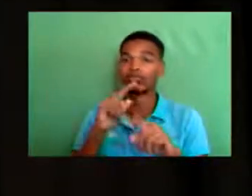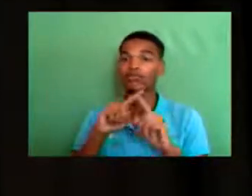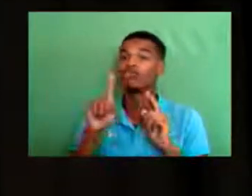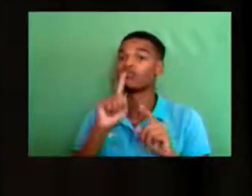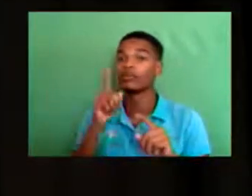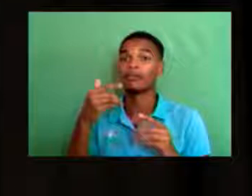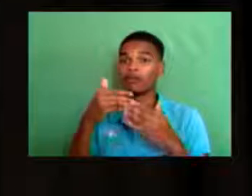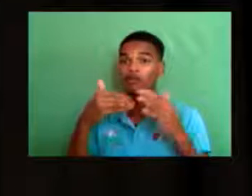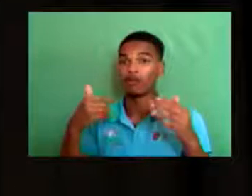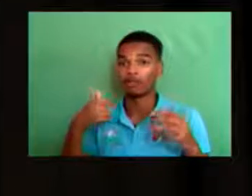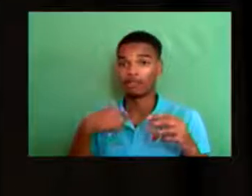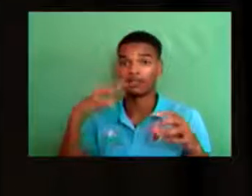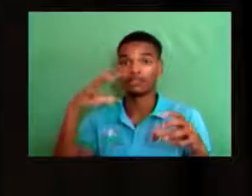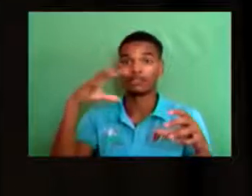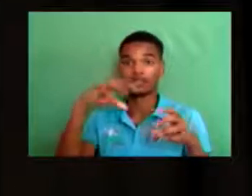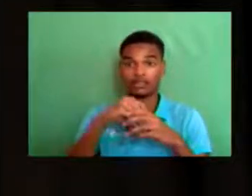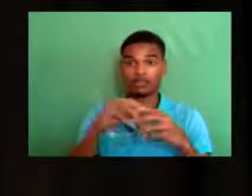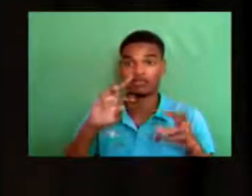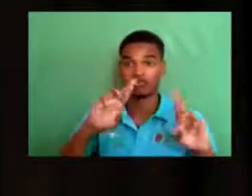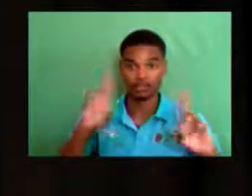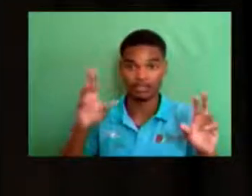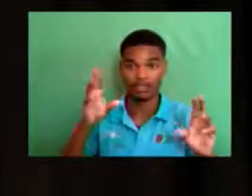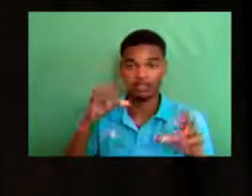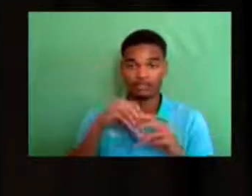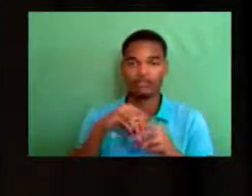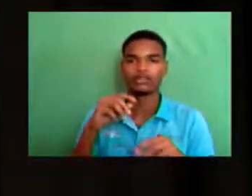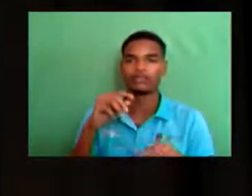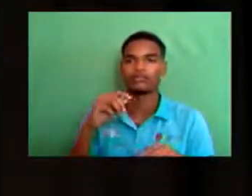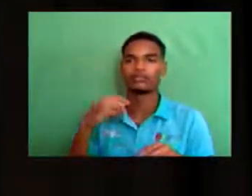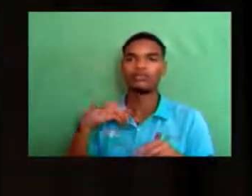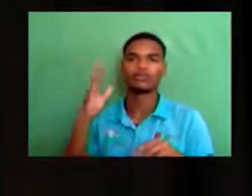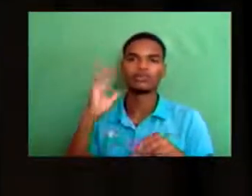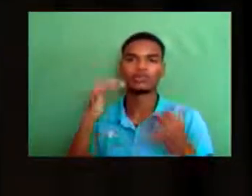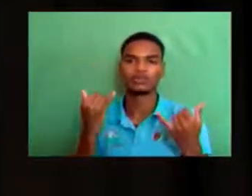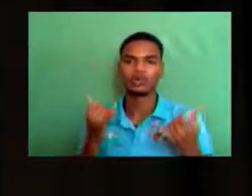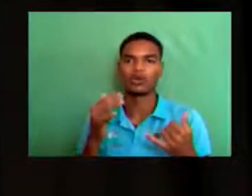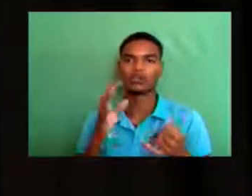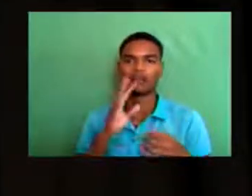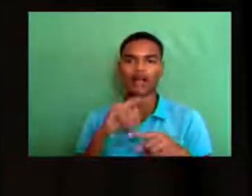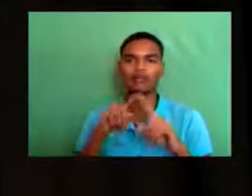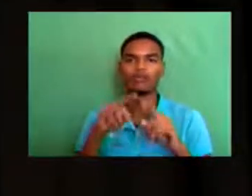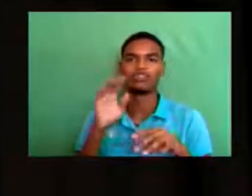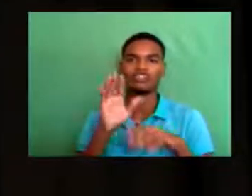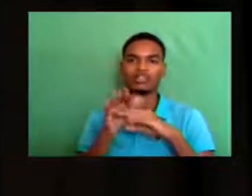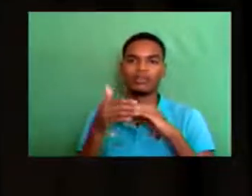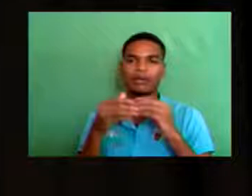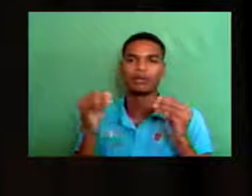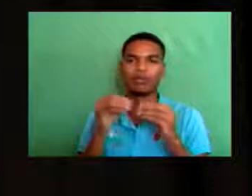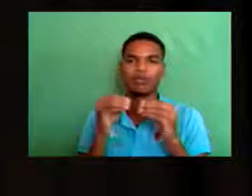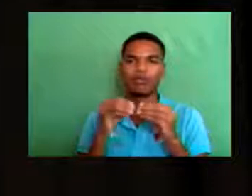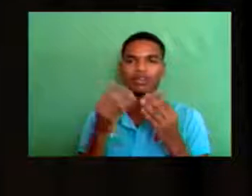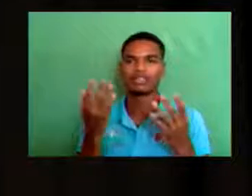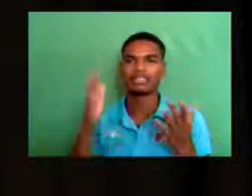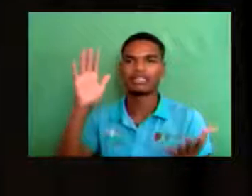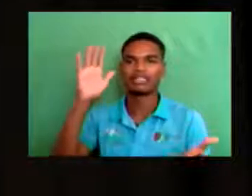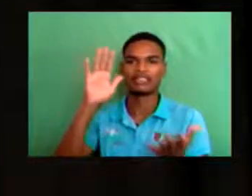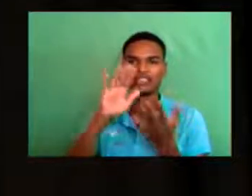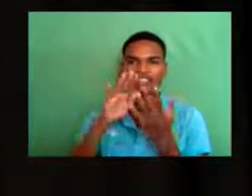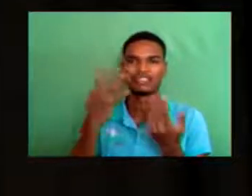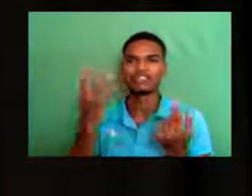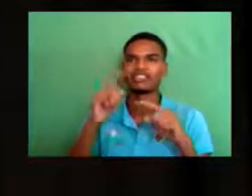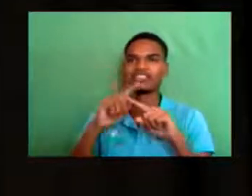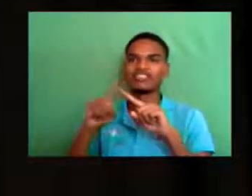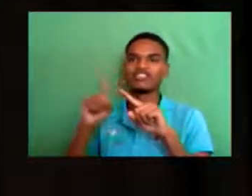little bit about the fact that Jamaica is no stranger to natural disasters, whether